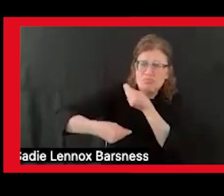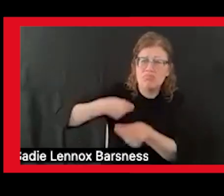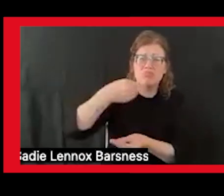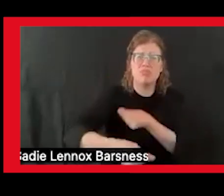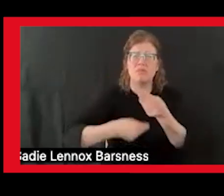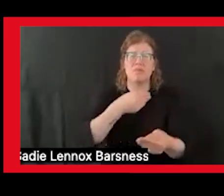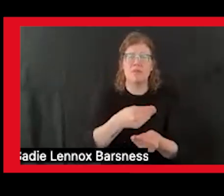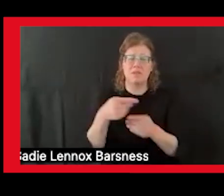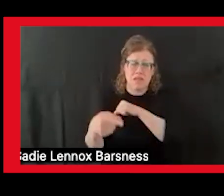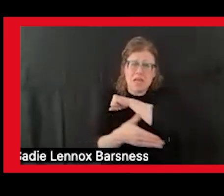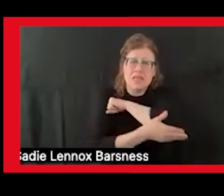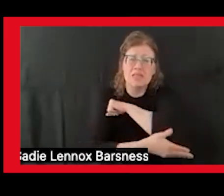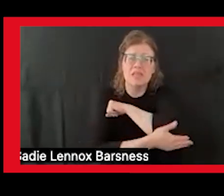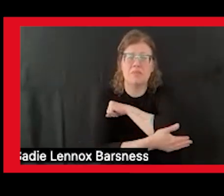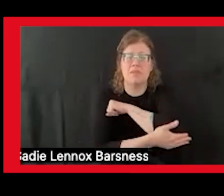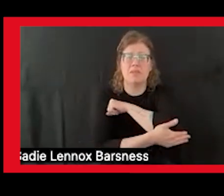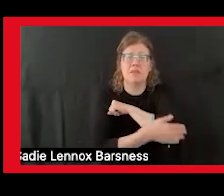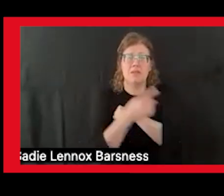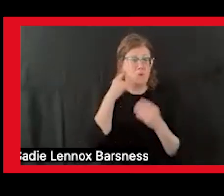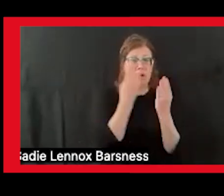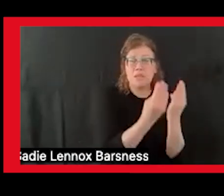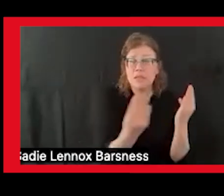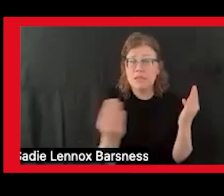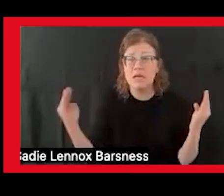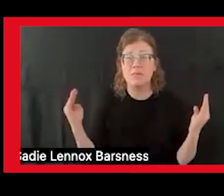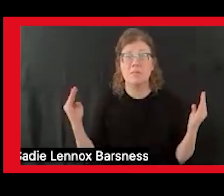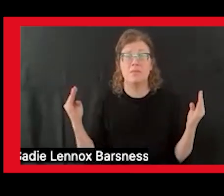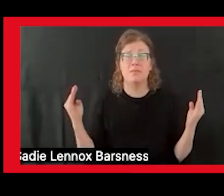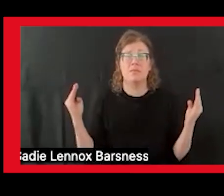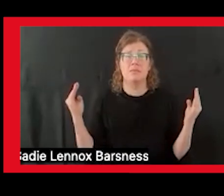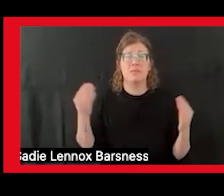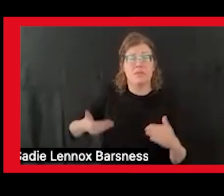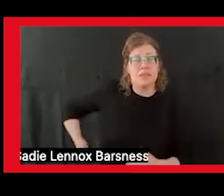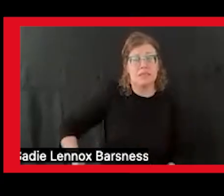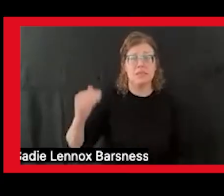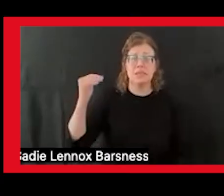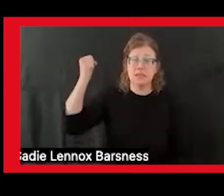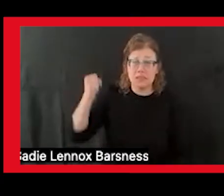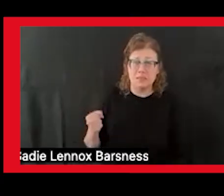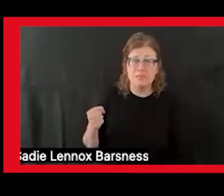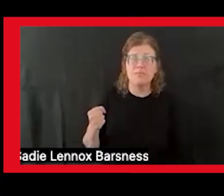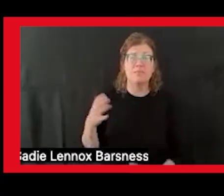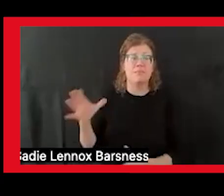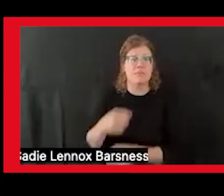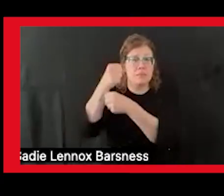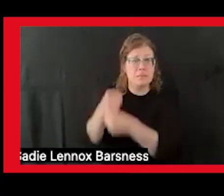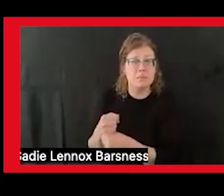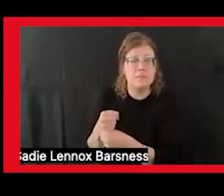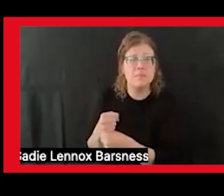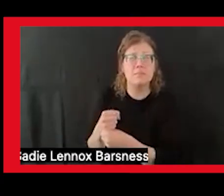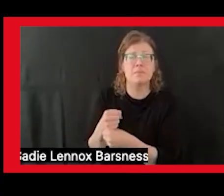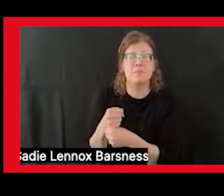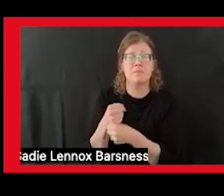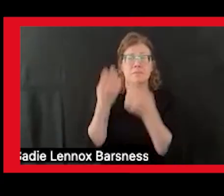the Blackfoot people, comprising the Siksika, Kainai, and Piikani nations, as well as